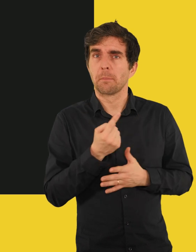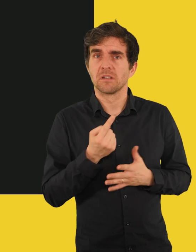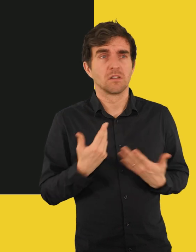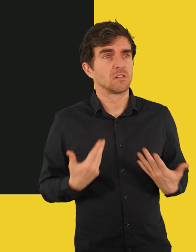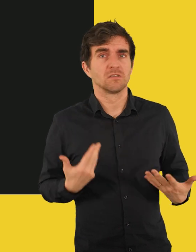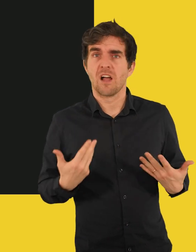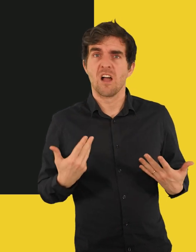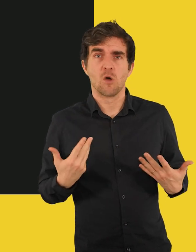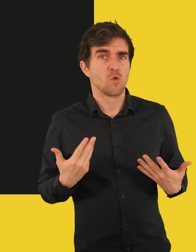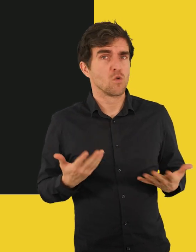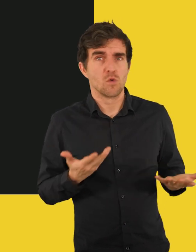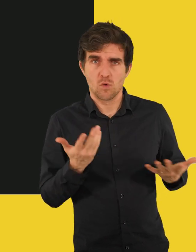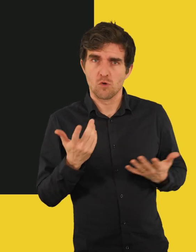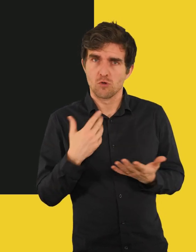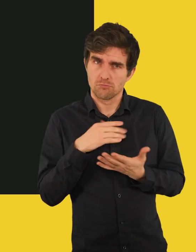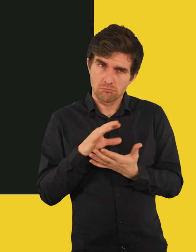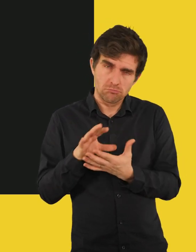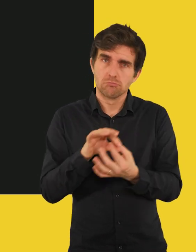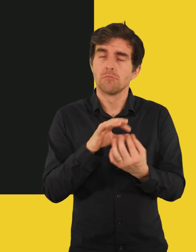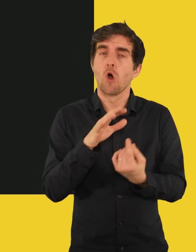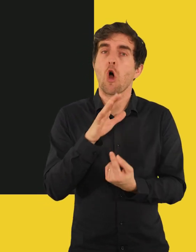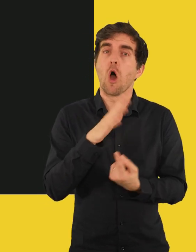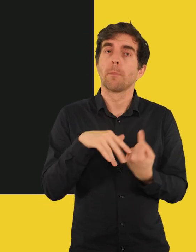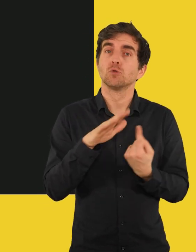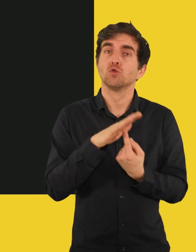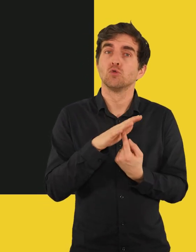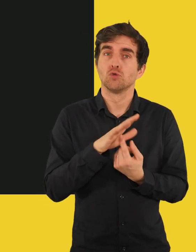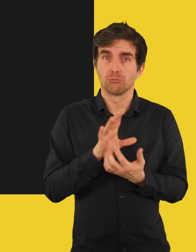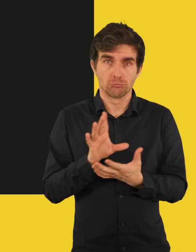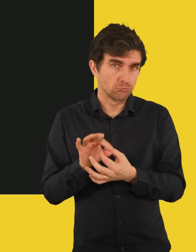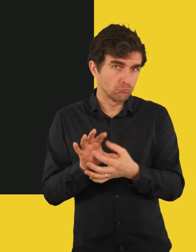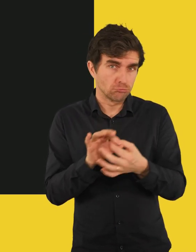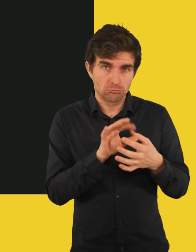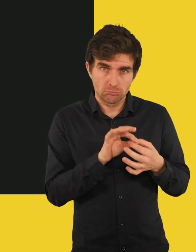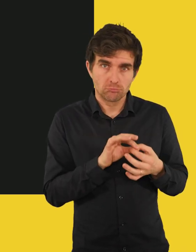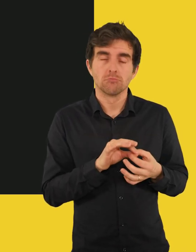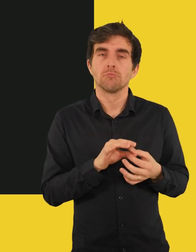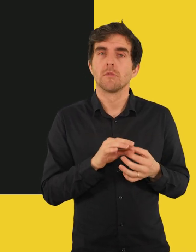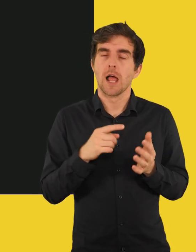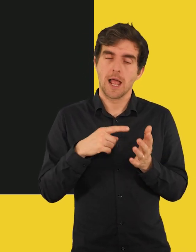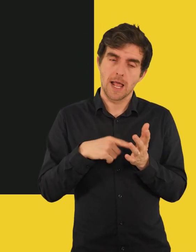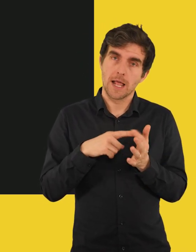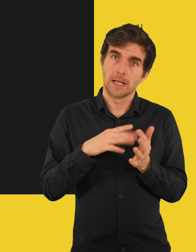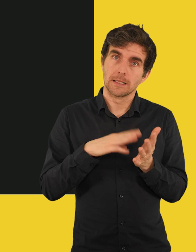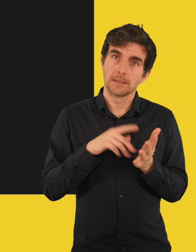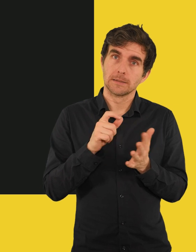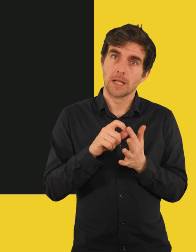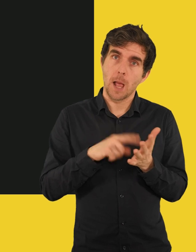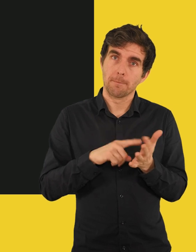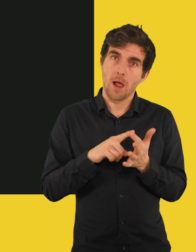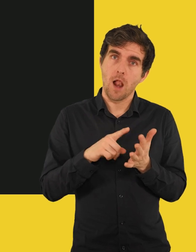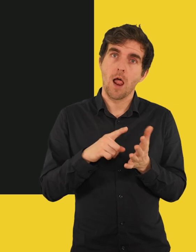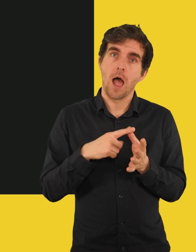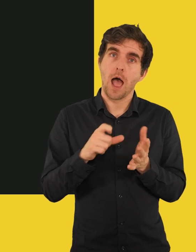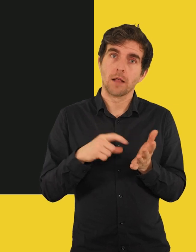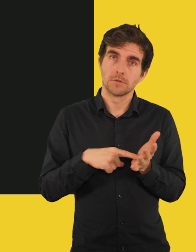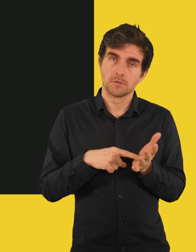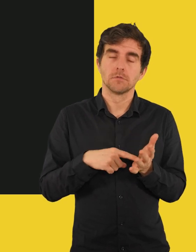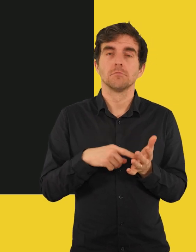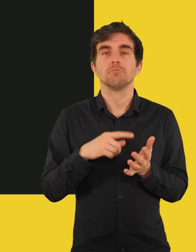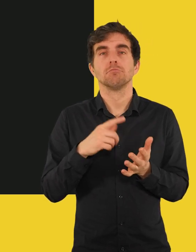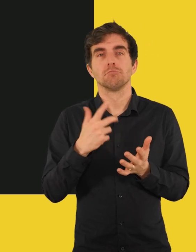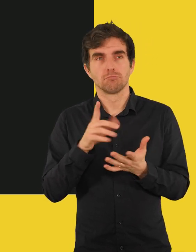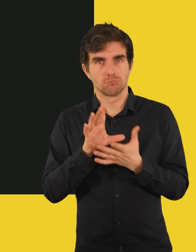what is happening right now. And so as we have engaged with one of our communities, basically it's called Temple